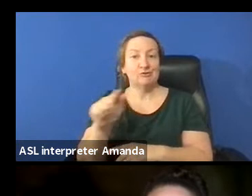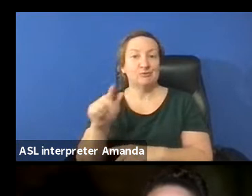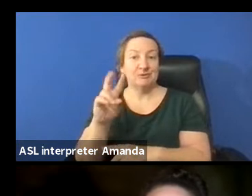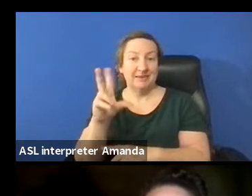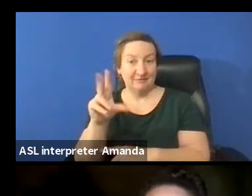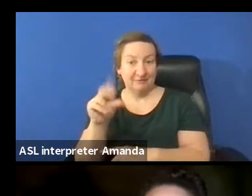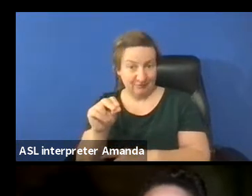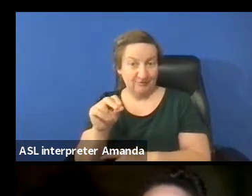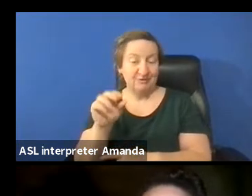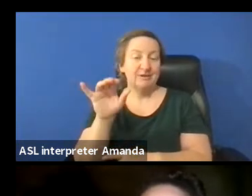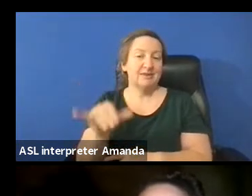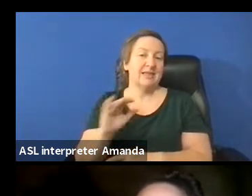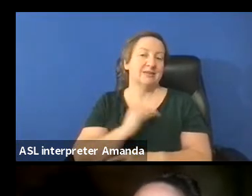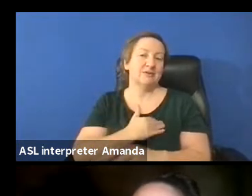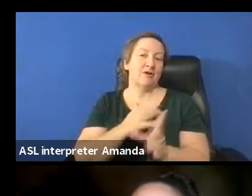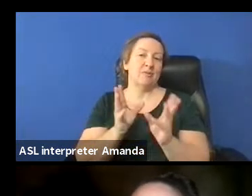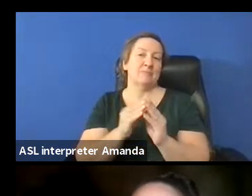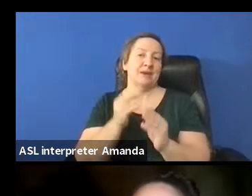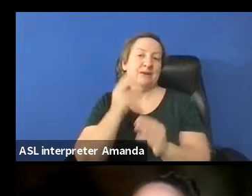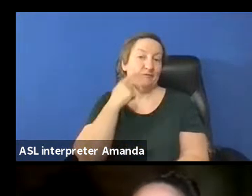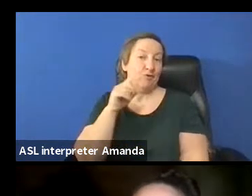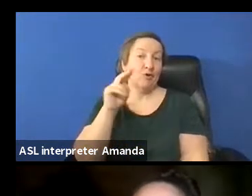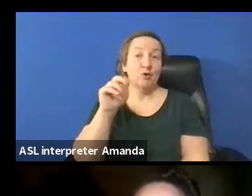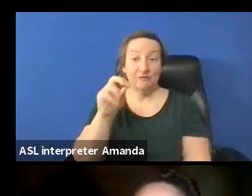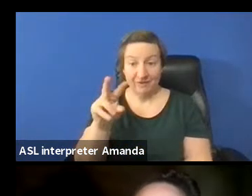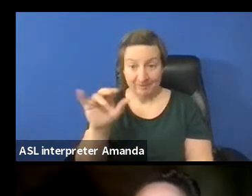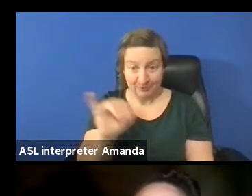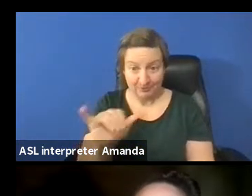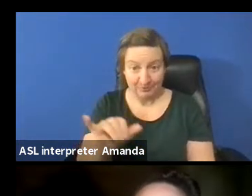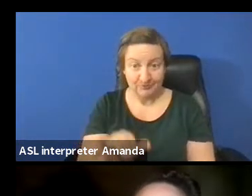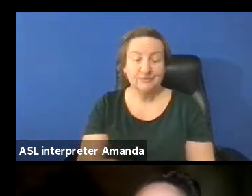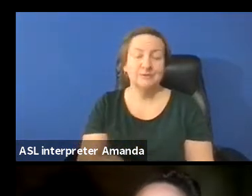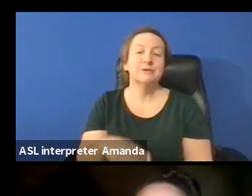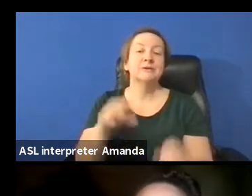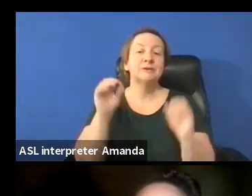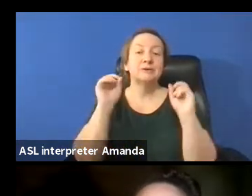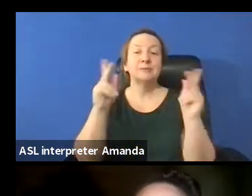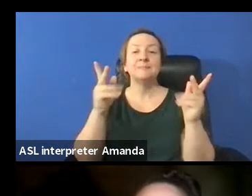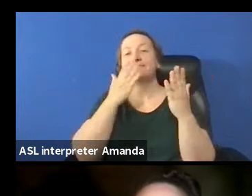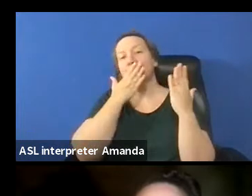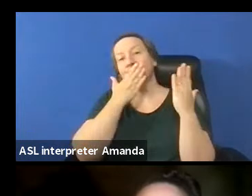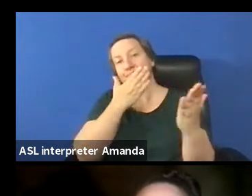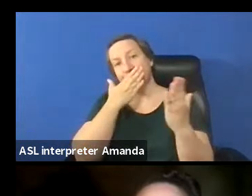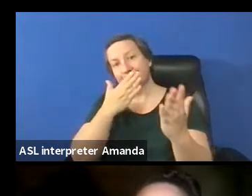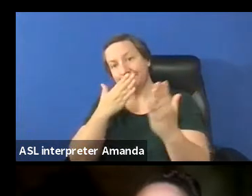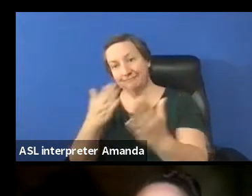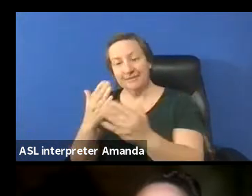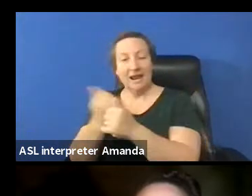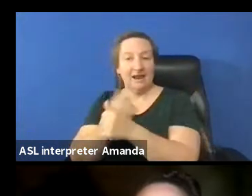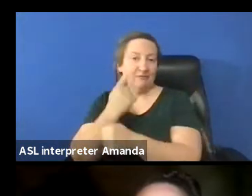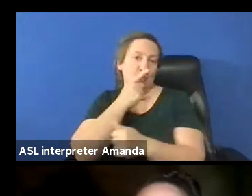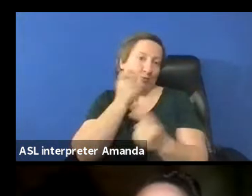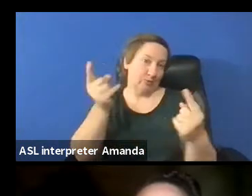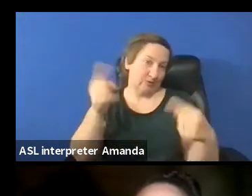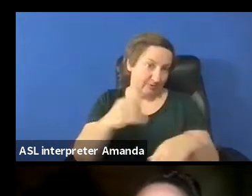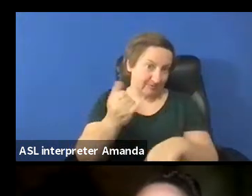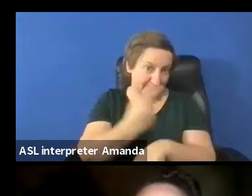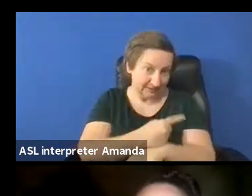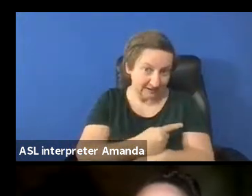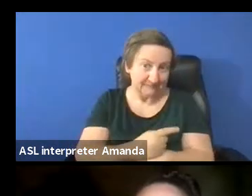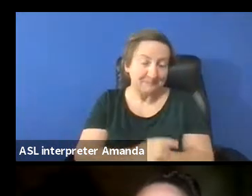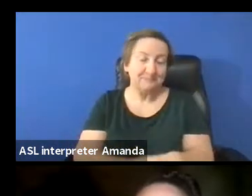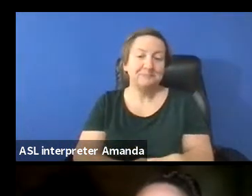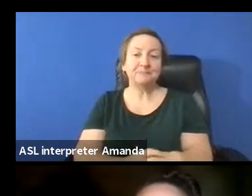is our meeting for November. All right, so I want to say thank you to everyone who came today,